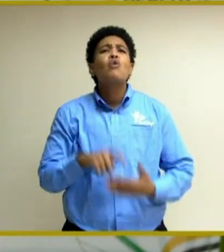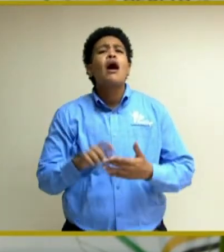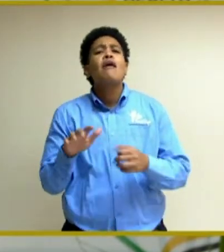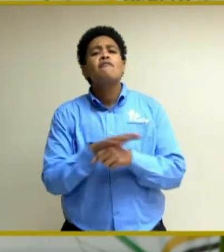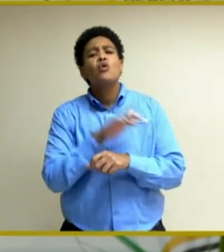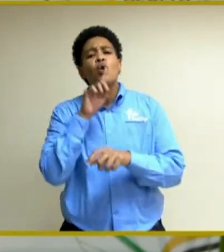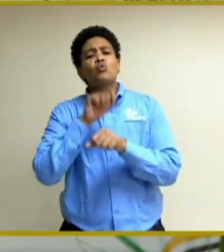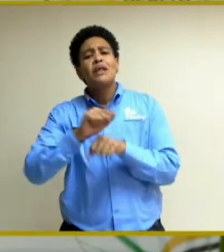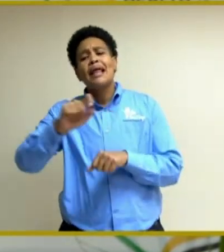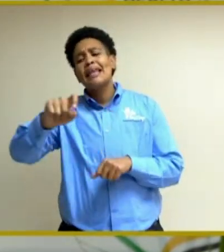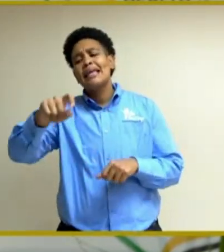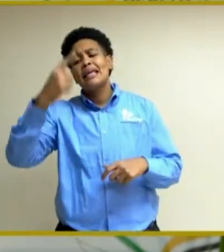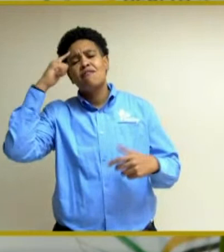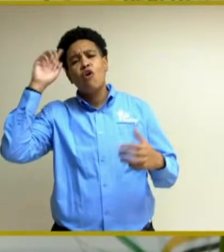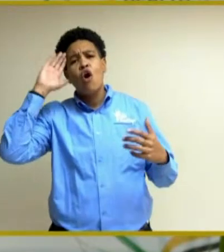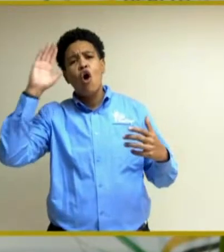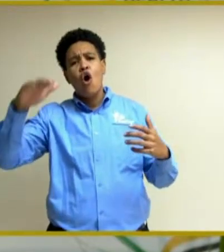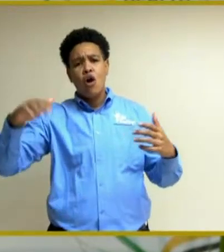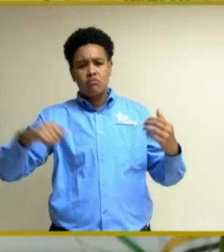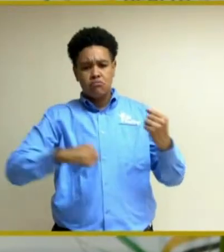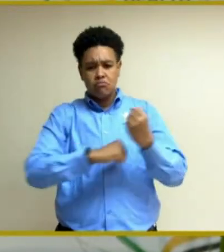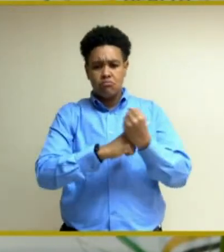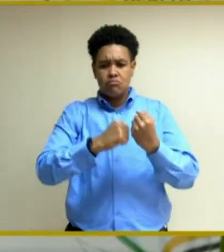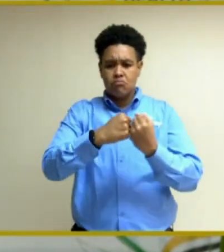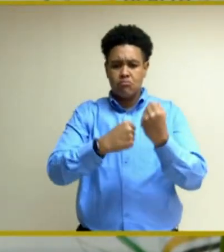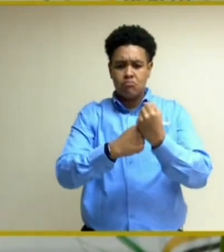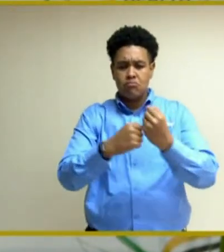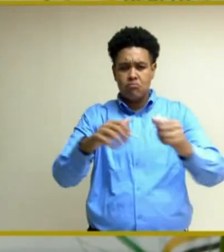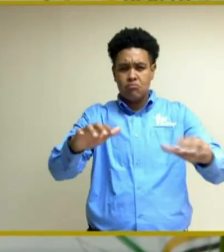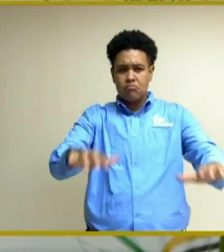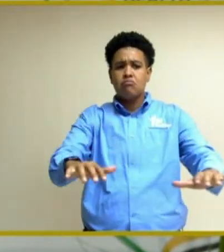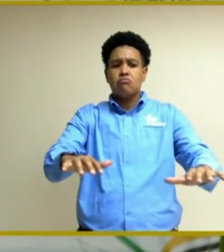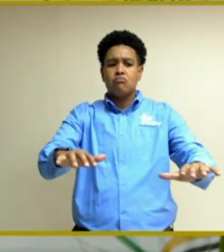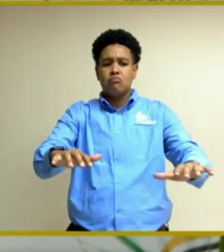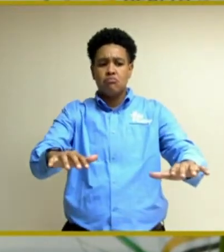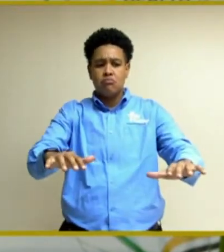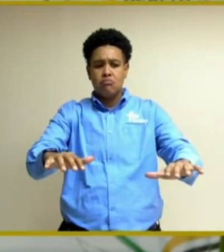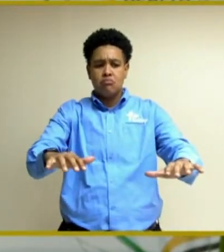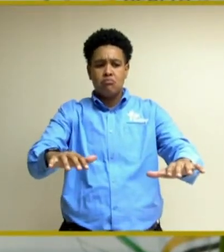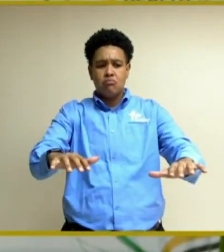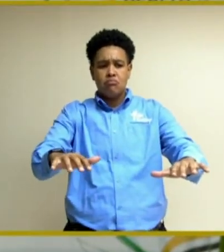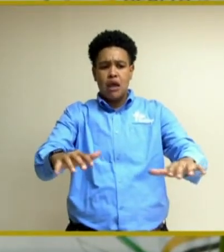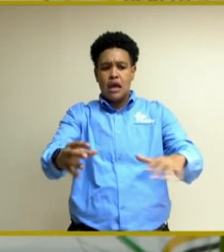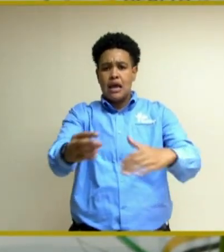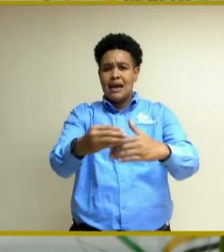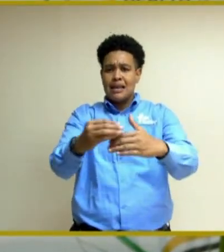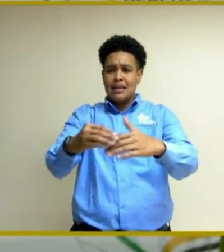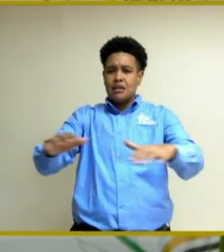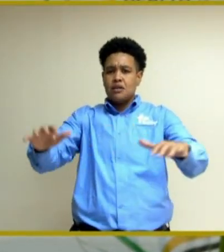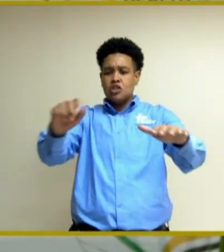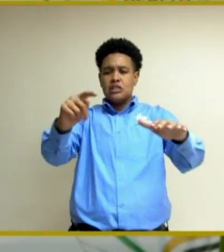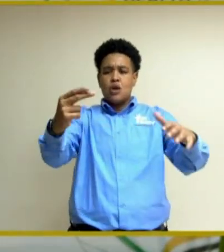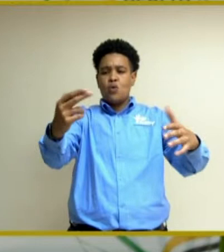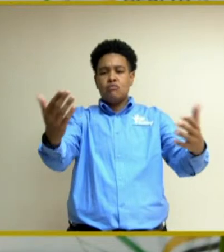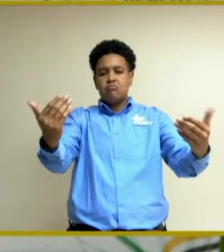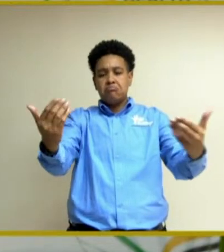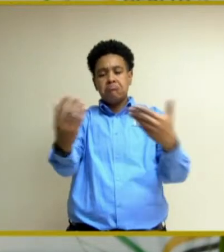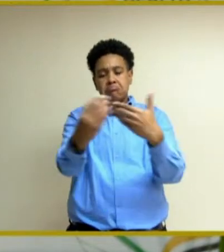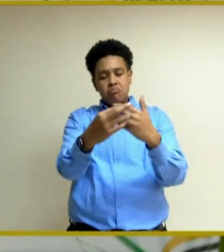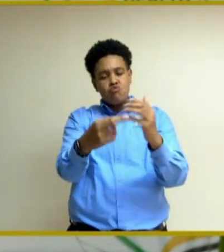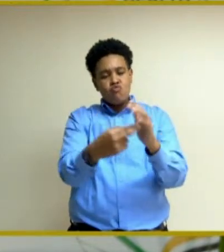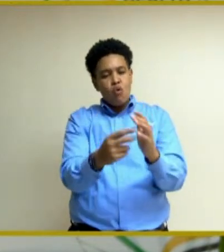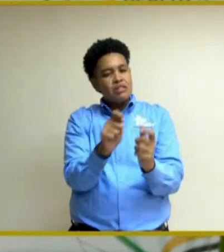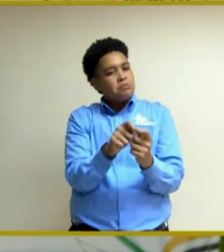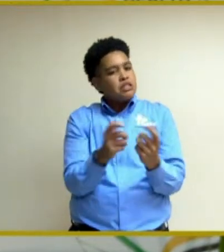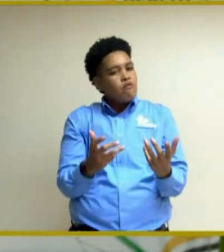a need for all hands to be on deck and to engage all the stakeholders to play a role, particularly in